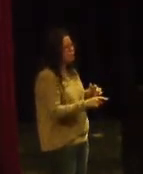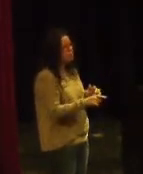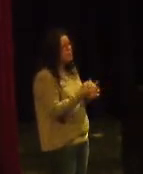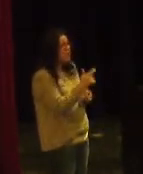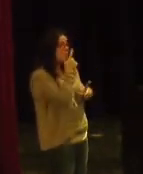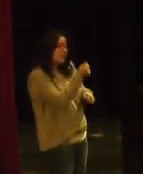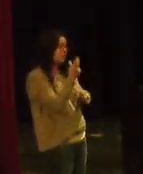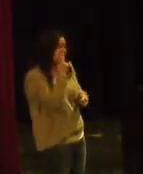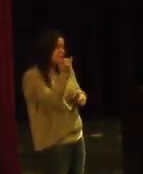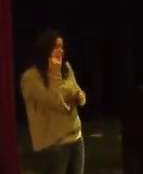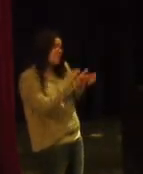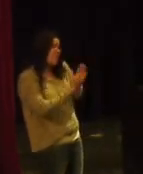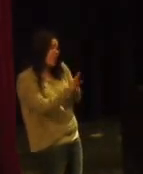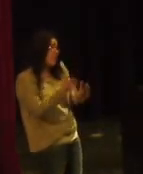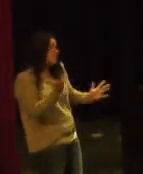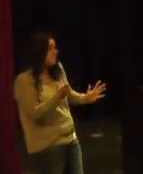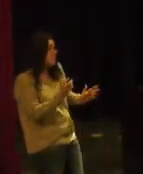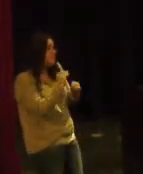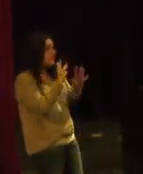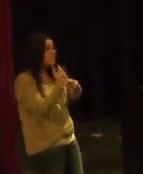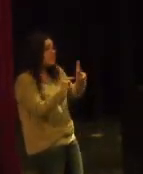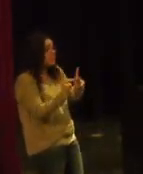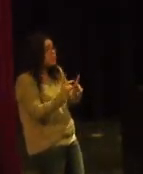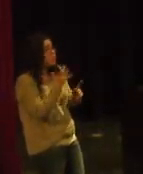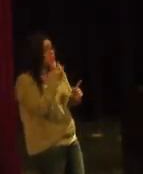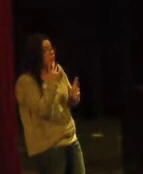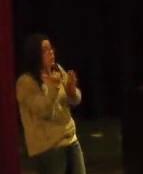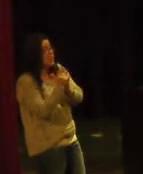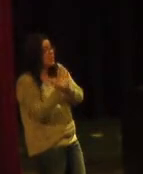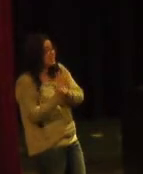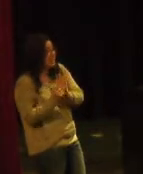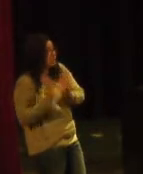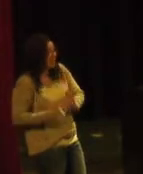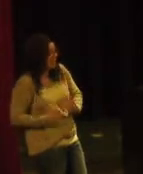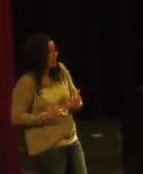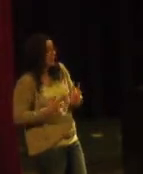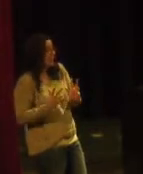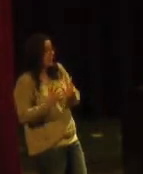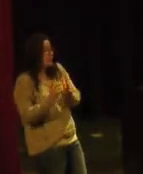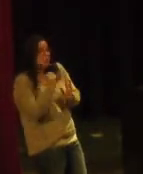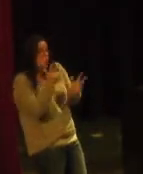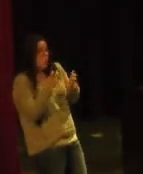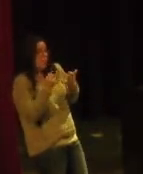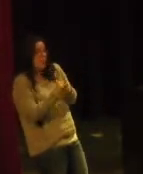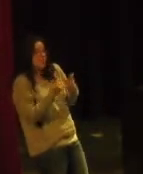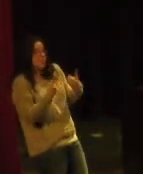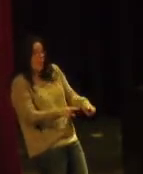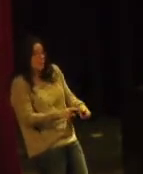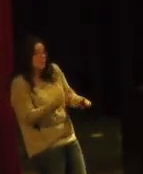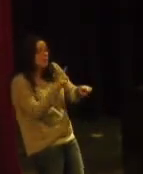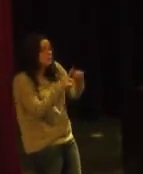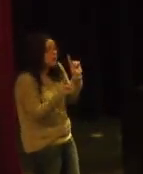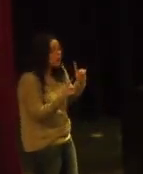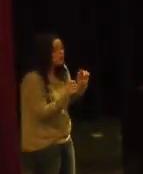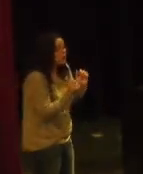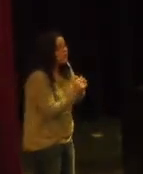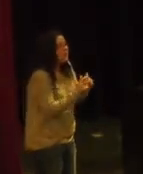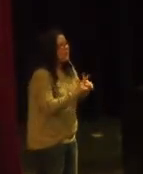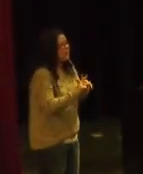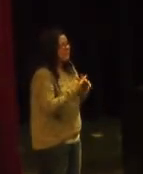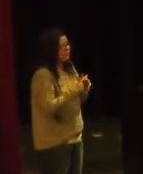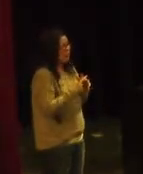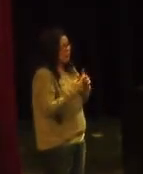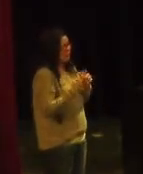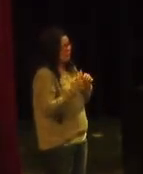develops. Obviously, the people that are in favor of legalization are not wanting to see that happen. But at least in the initial, like in the last